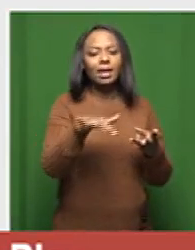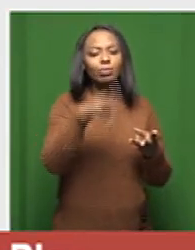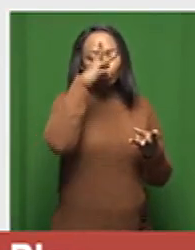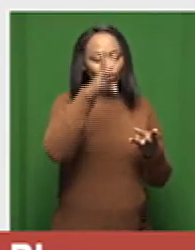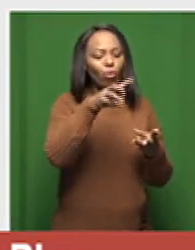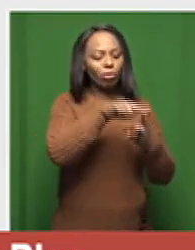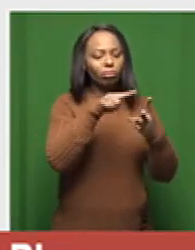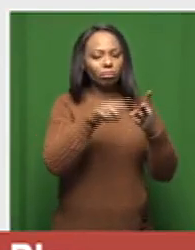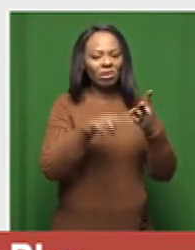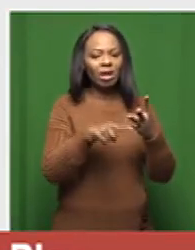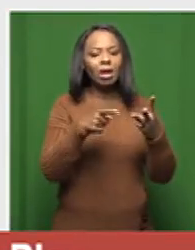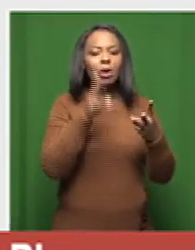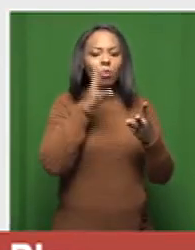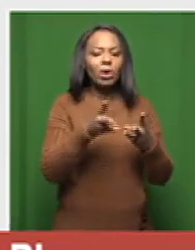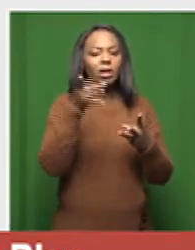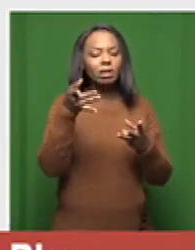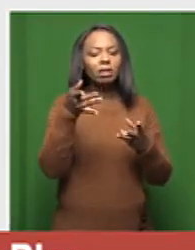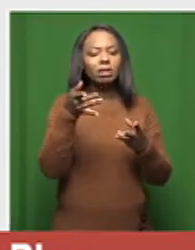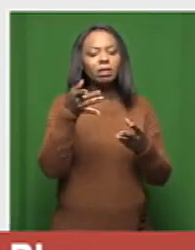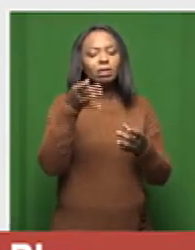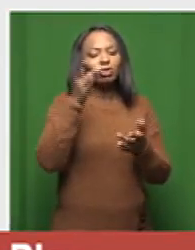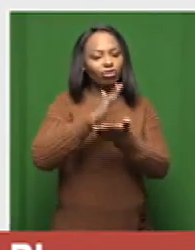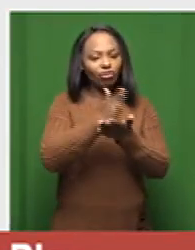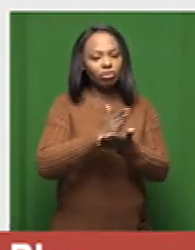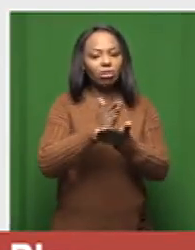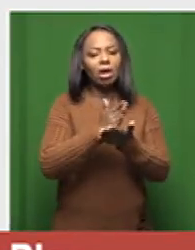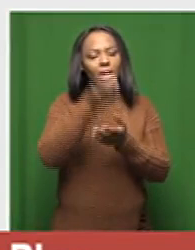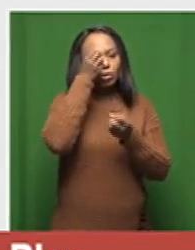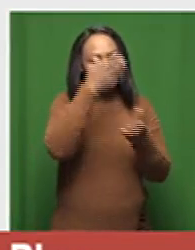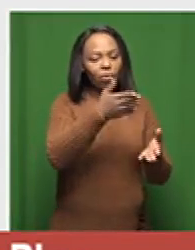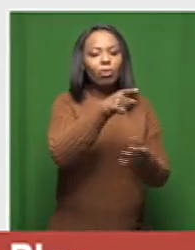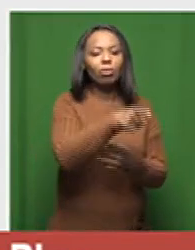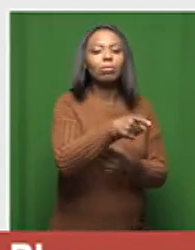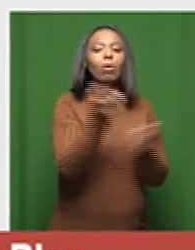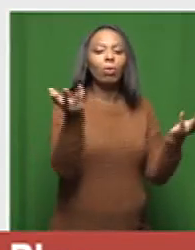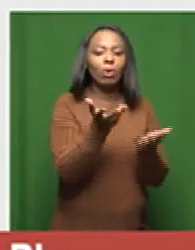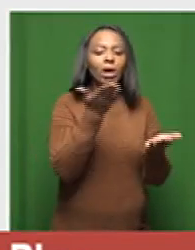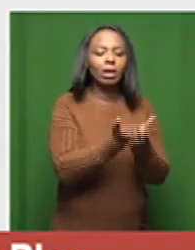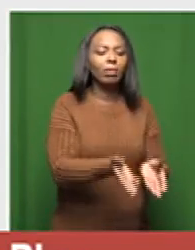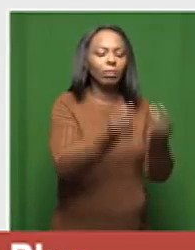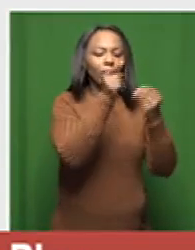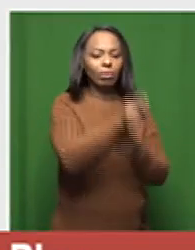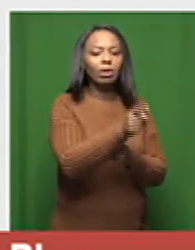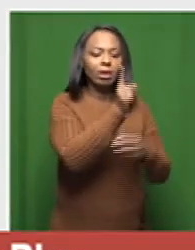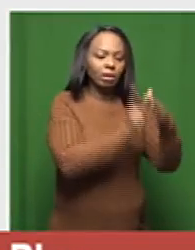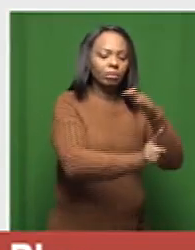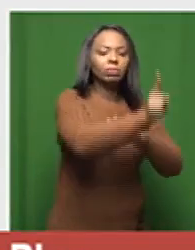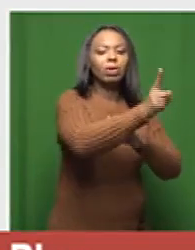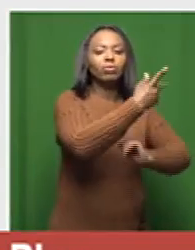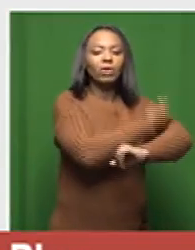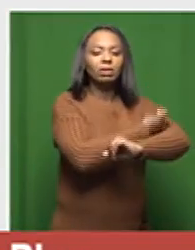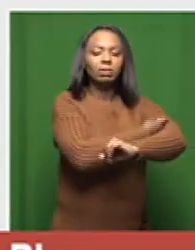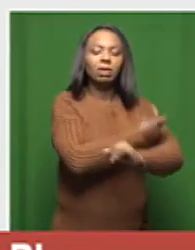with the team, and you could get back to the caller. If you went to any of the public sites, they would certainly be able to do the